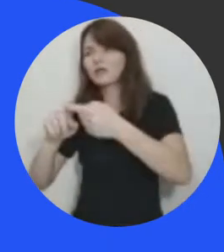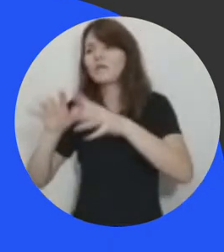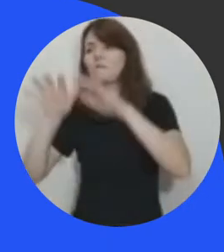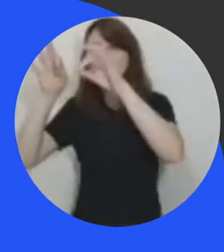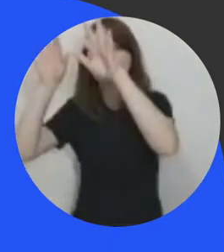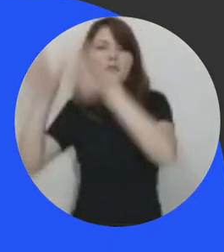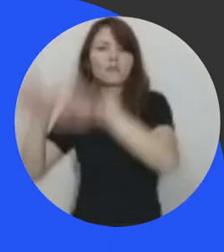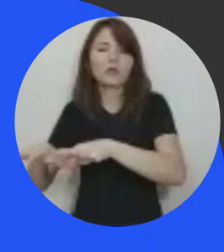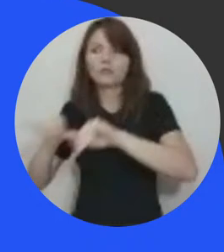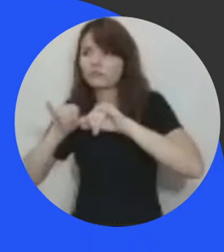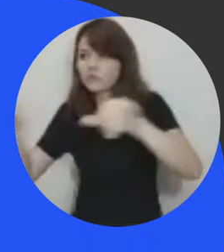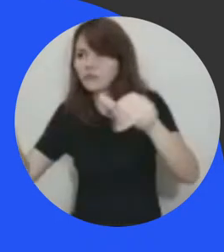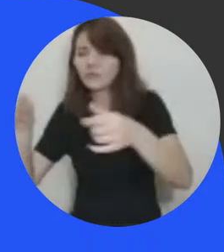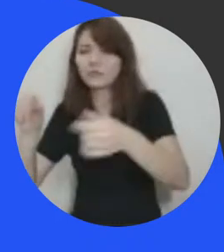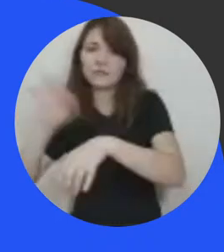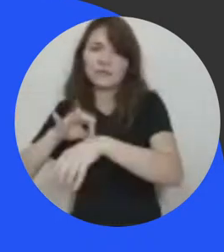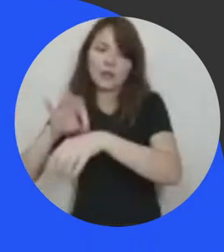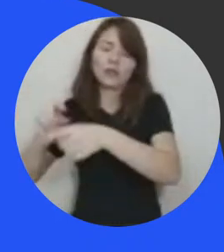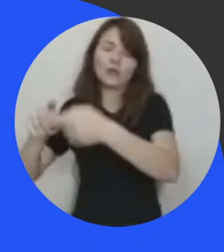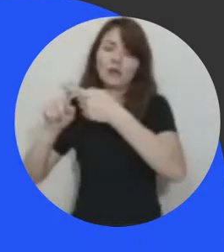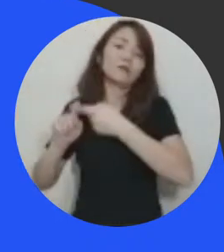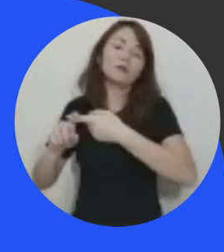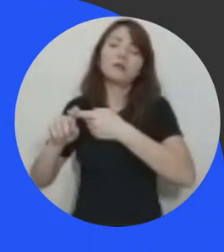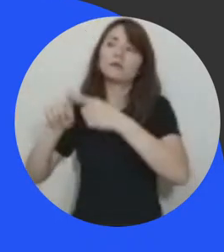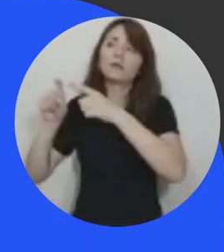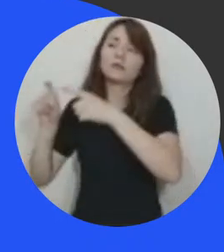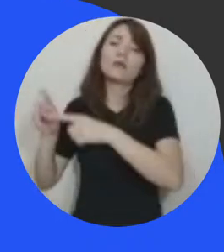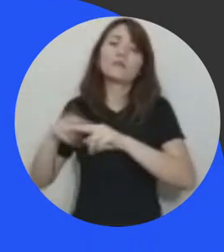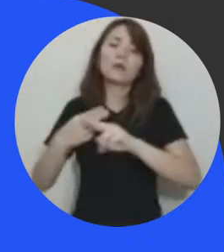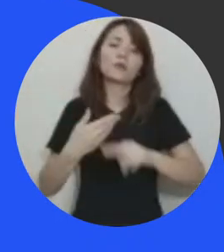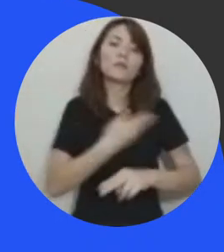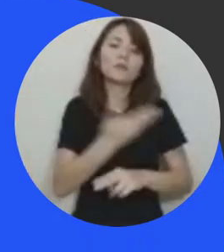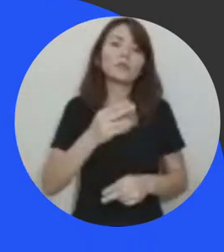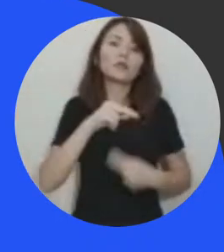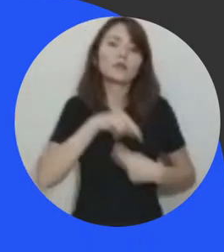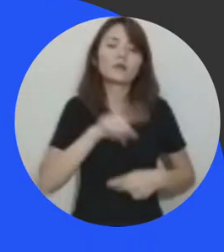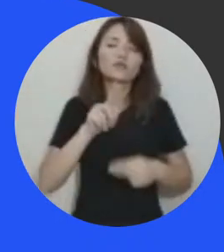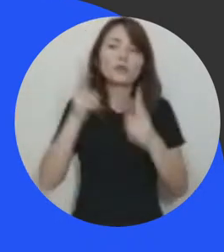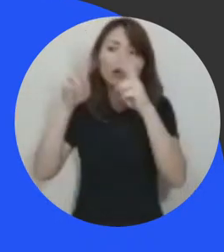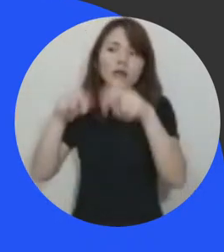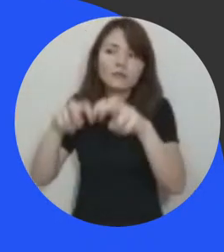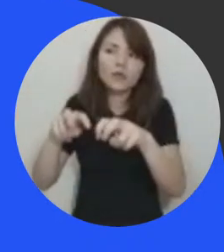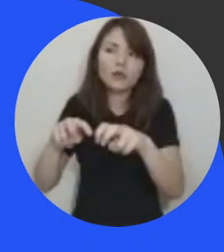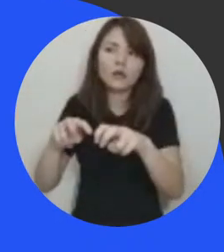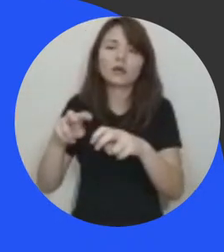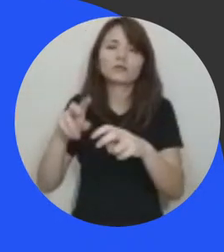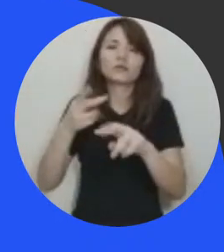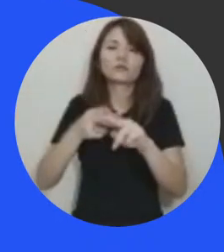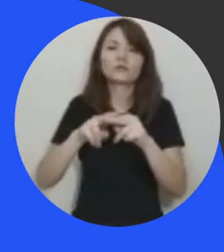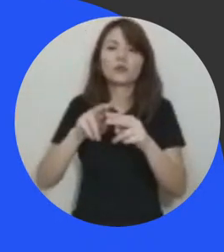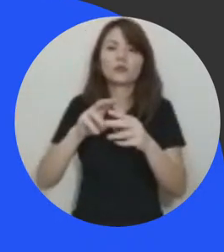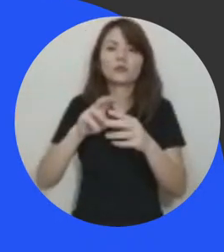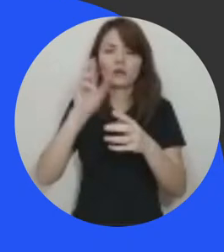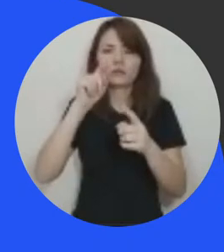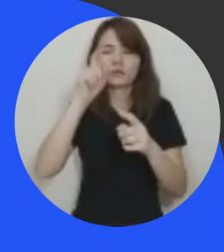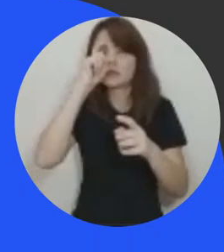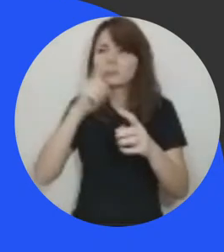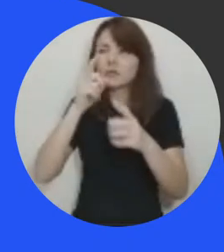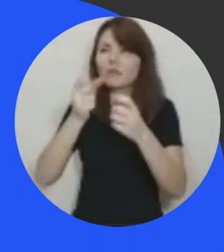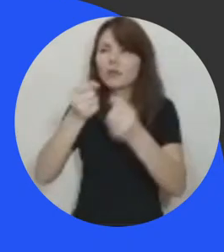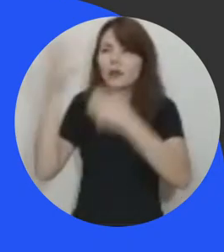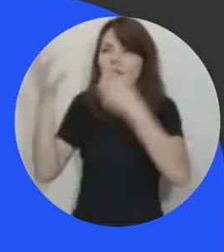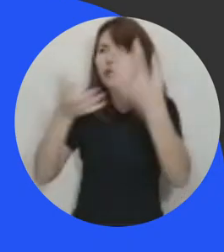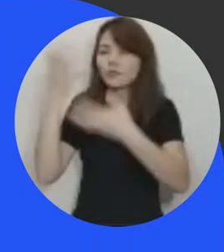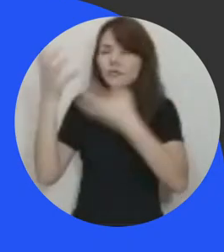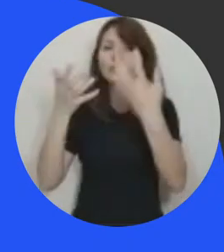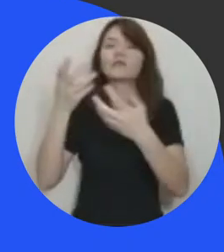to deconvolute that from the data and to be able